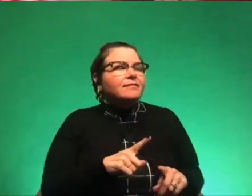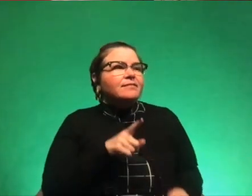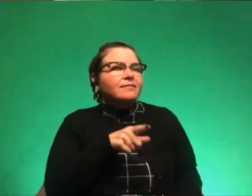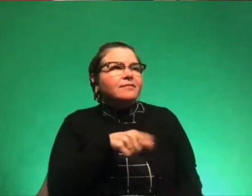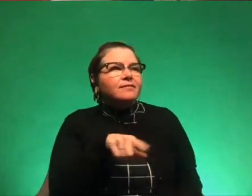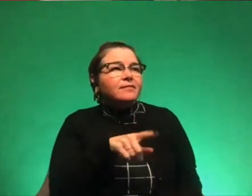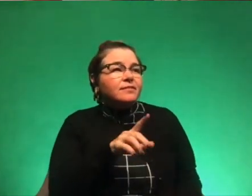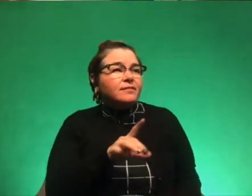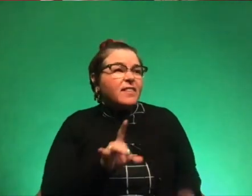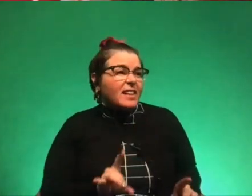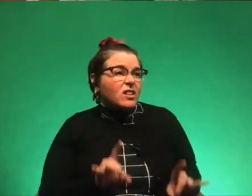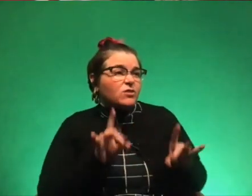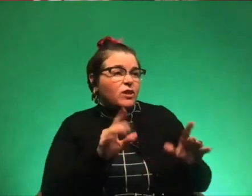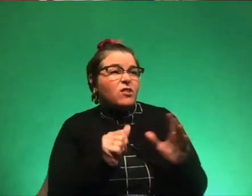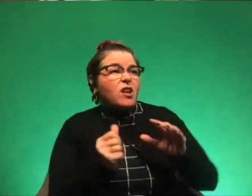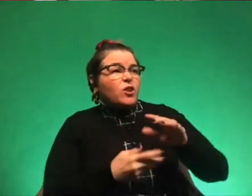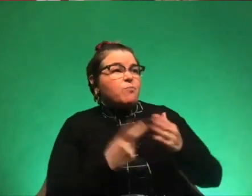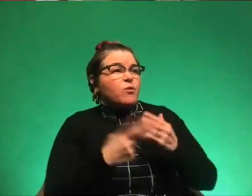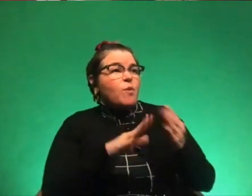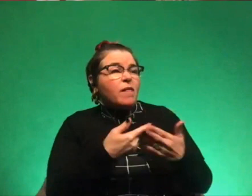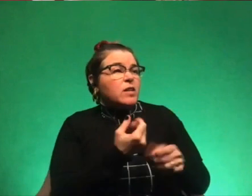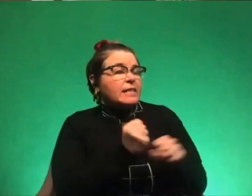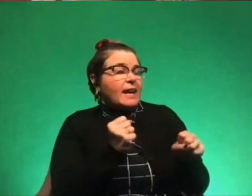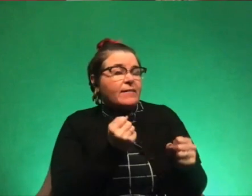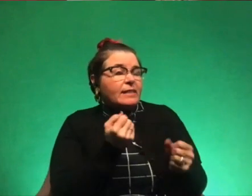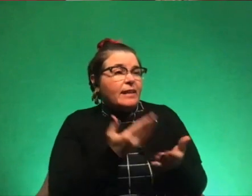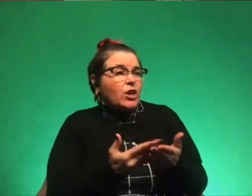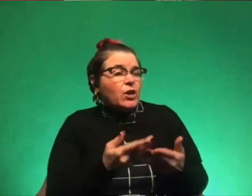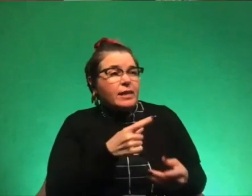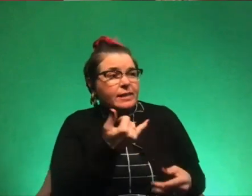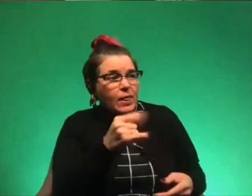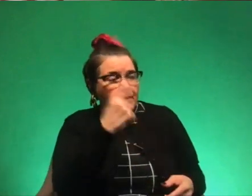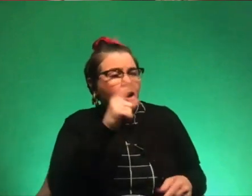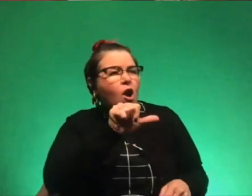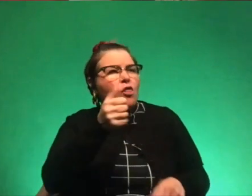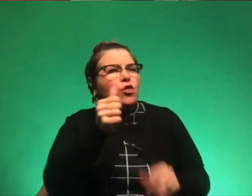That's the Australian Antarctic Program. All of our safety gear is yellow and black. Different nations have